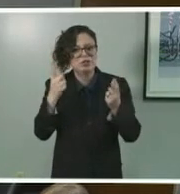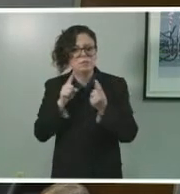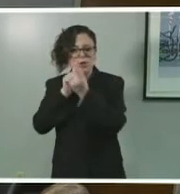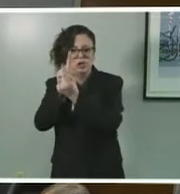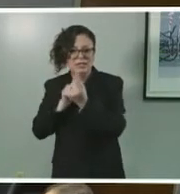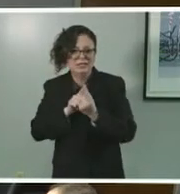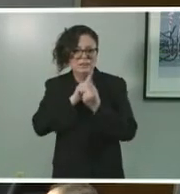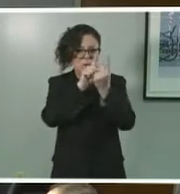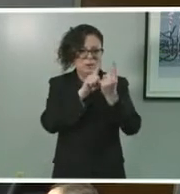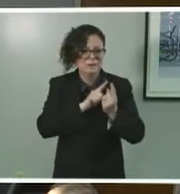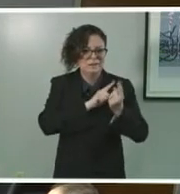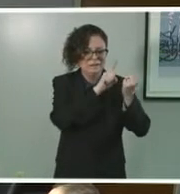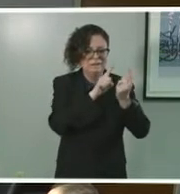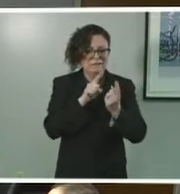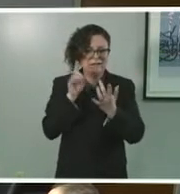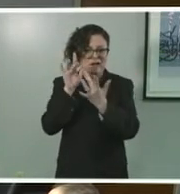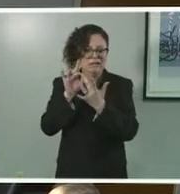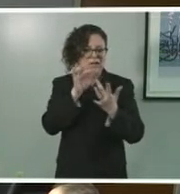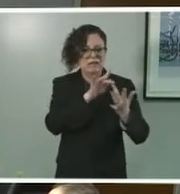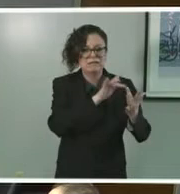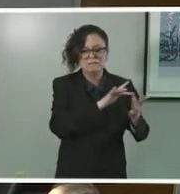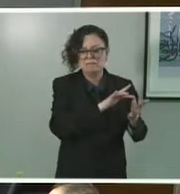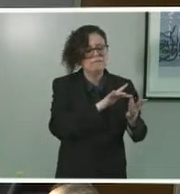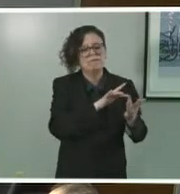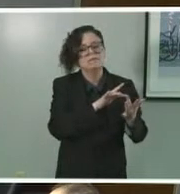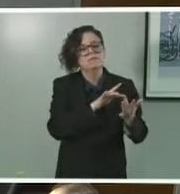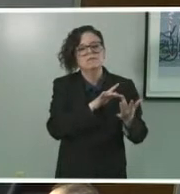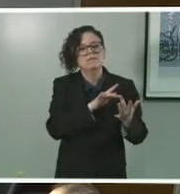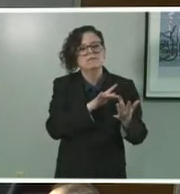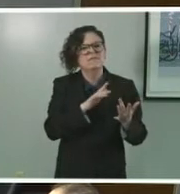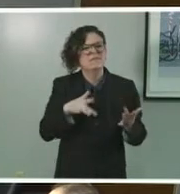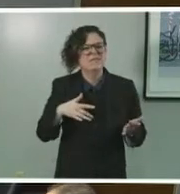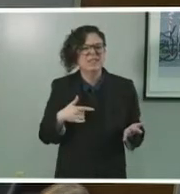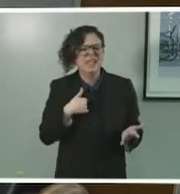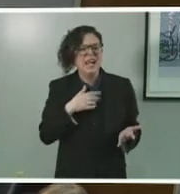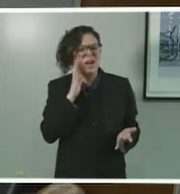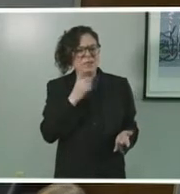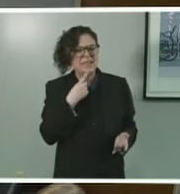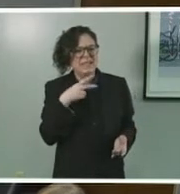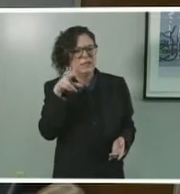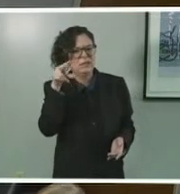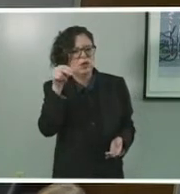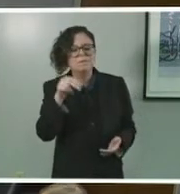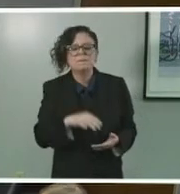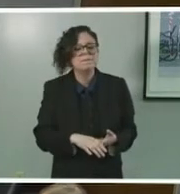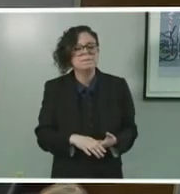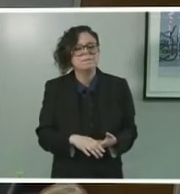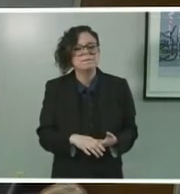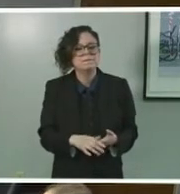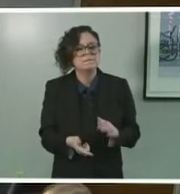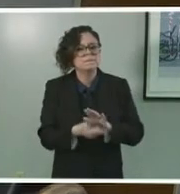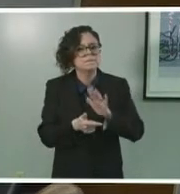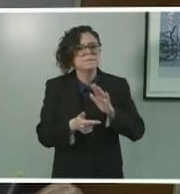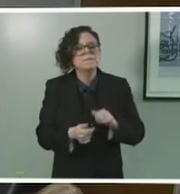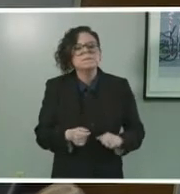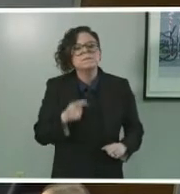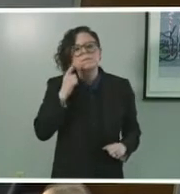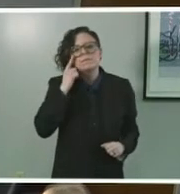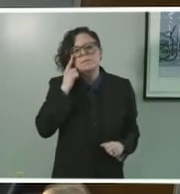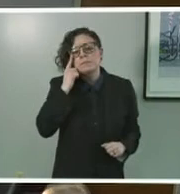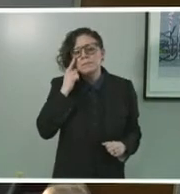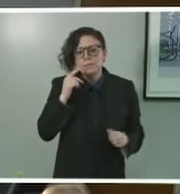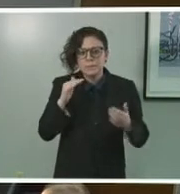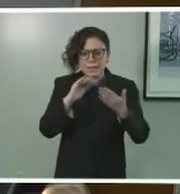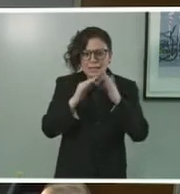that type of door-to-door sales. I would think that I would err on the side of saying no. Okay. The cities and counties